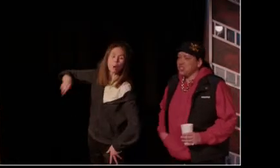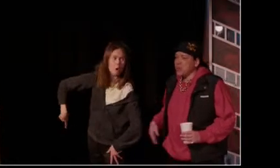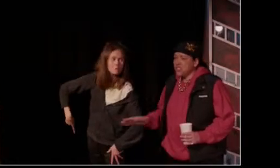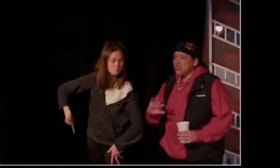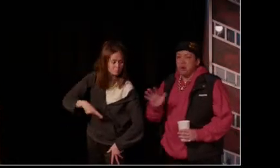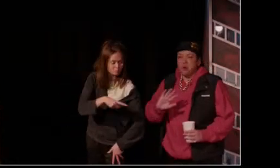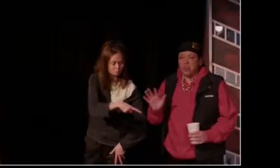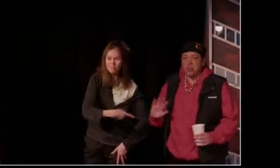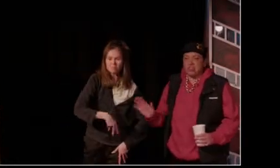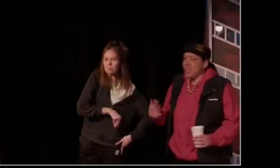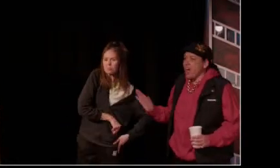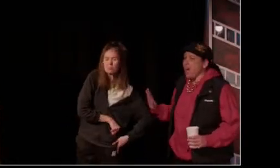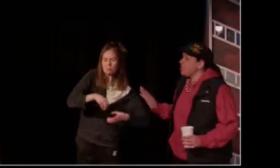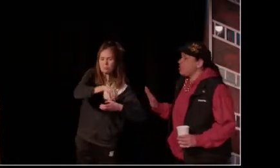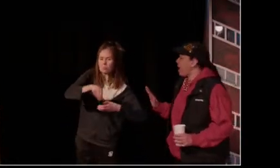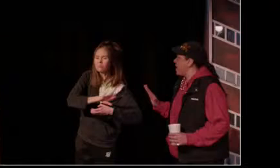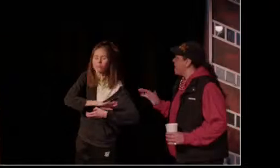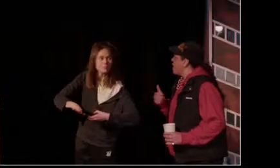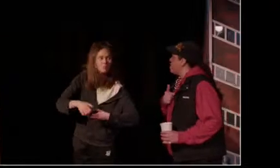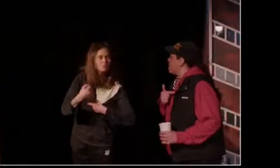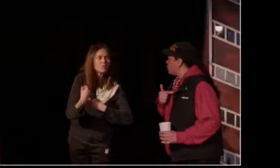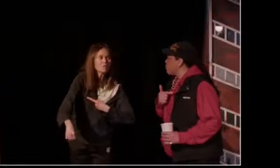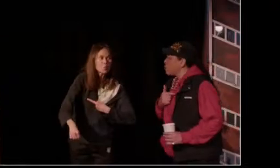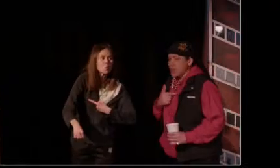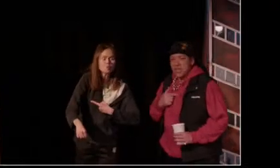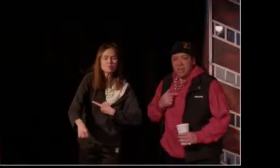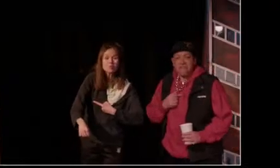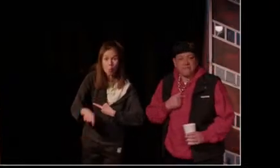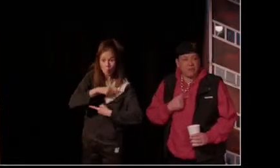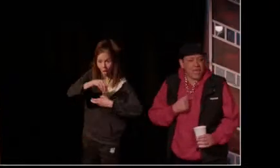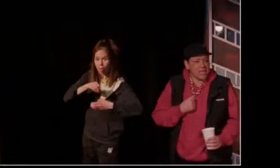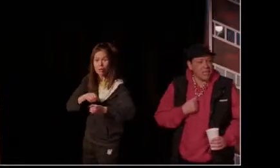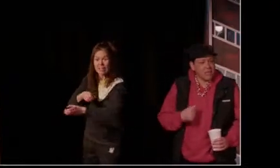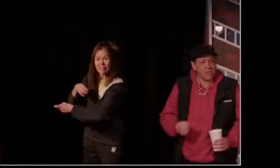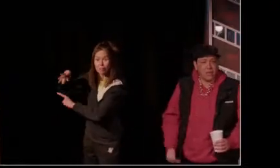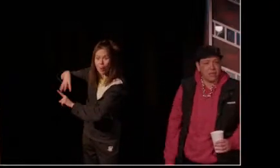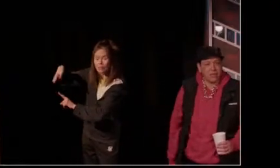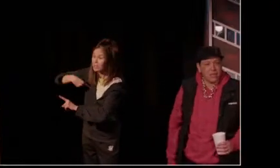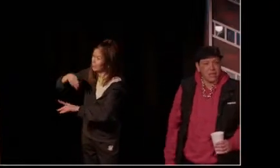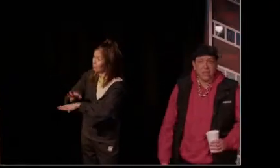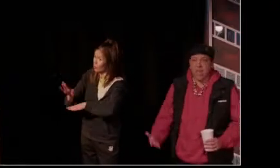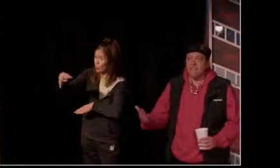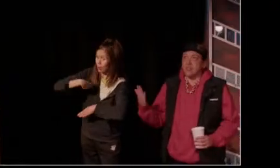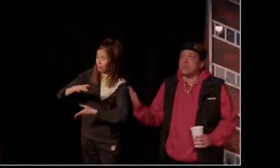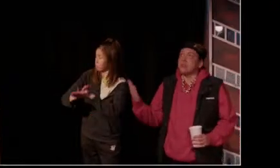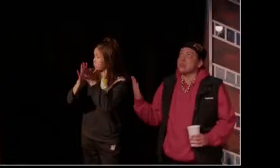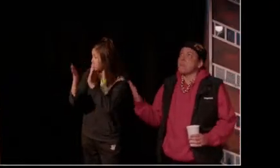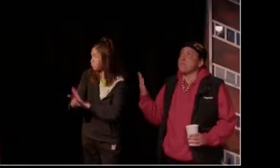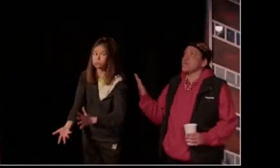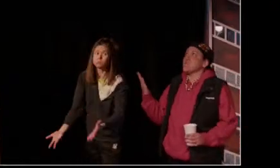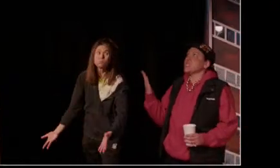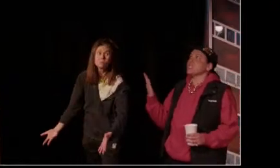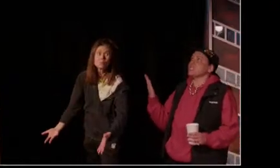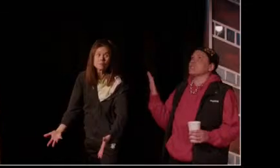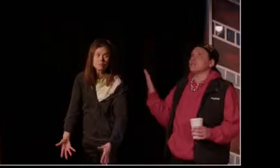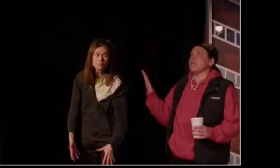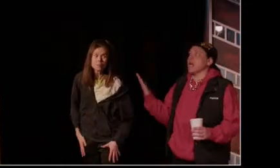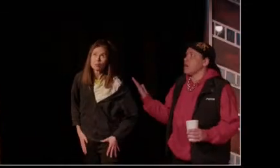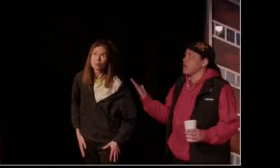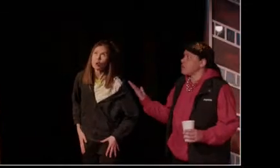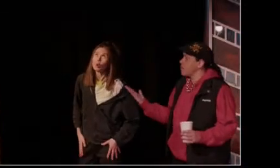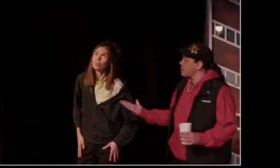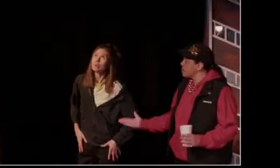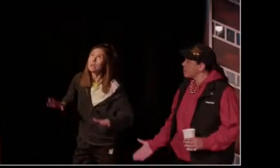To do it or not, either way, means ruin for me. Heaven bless